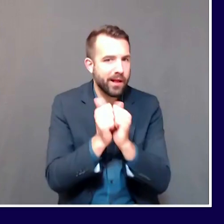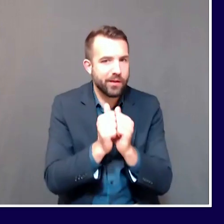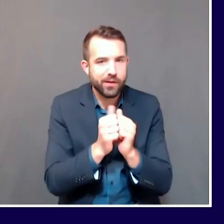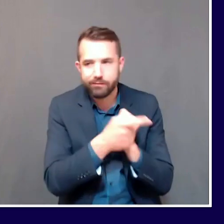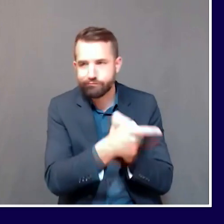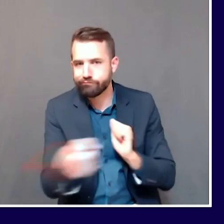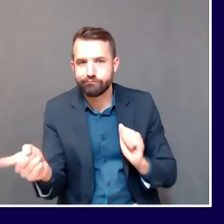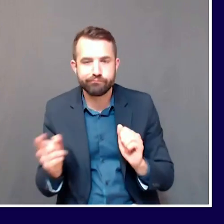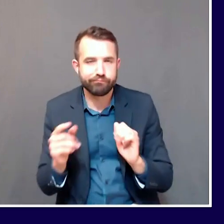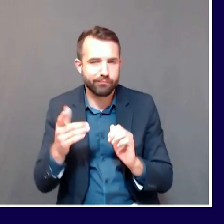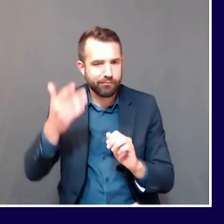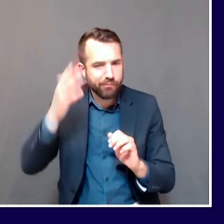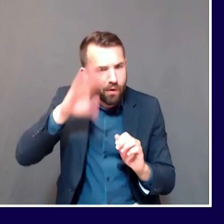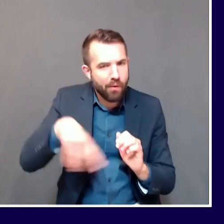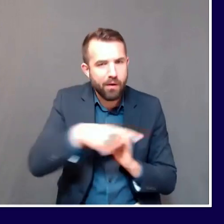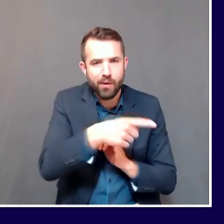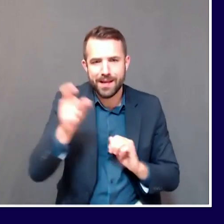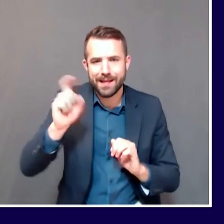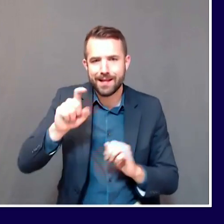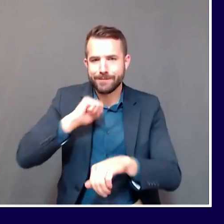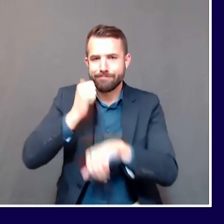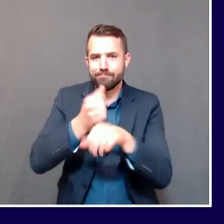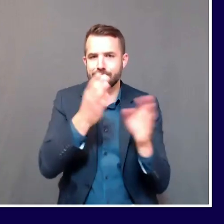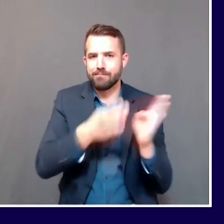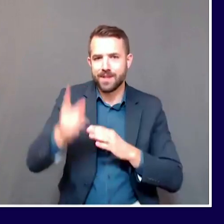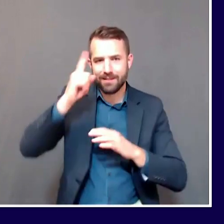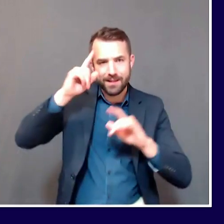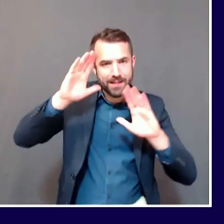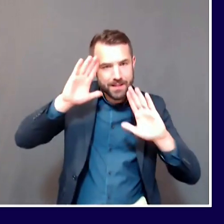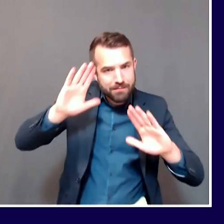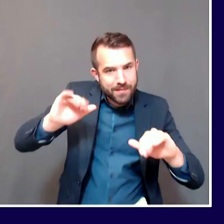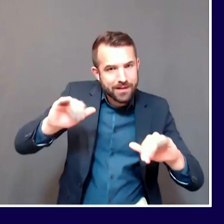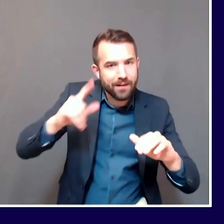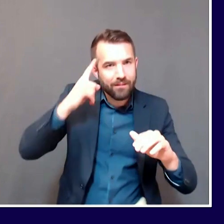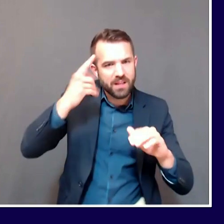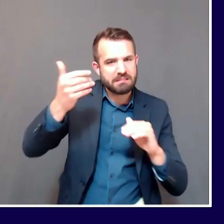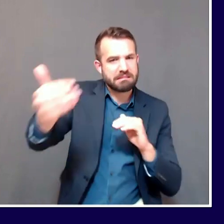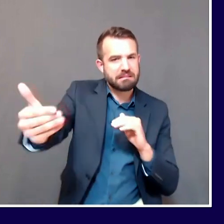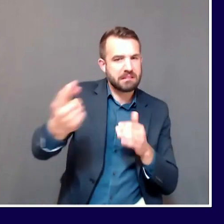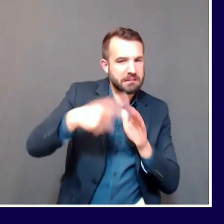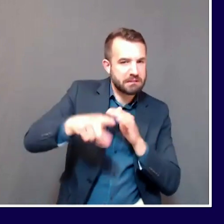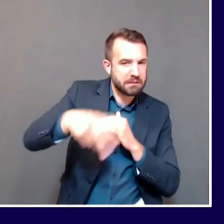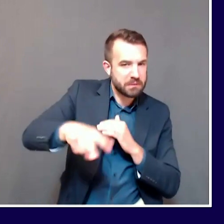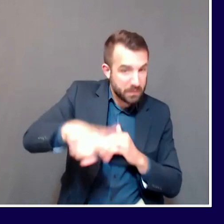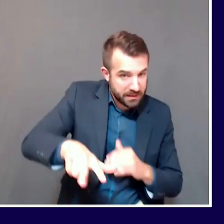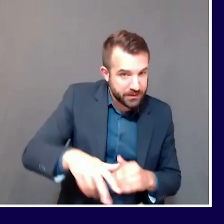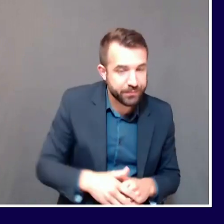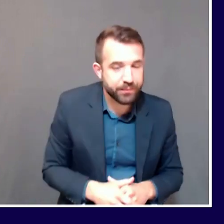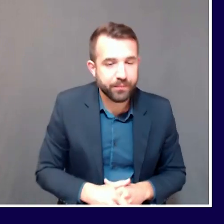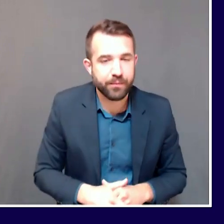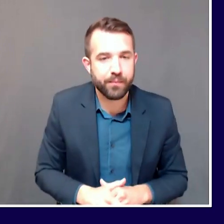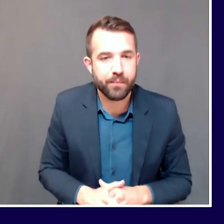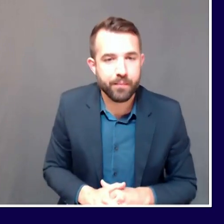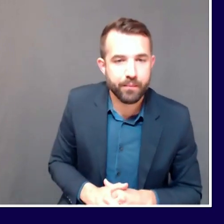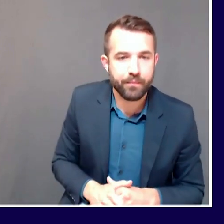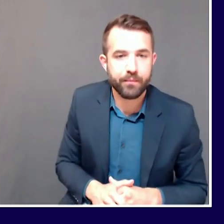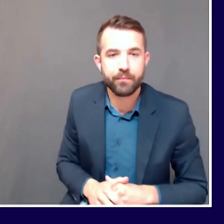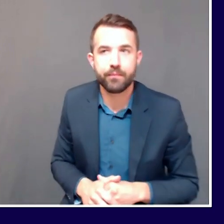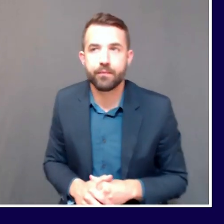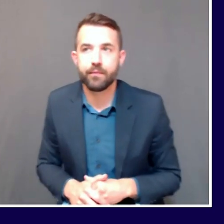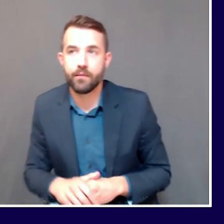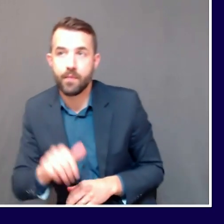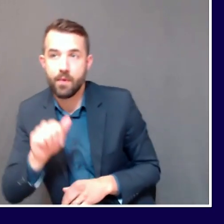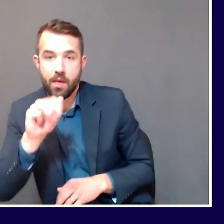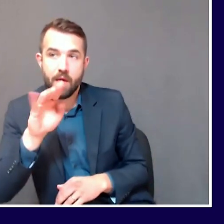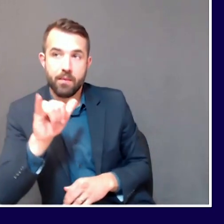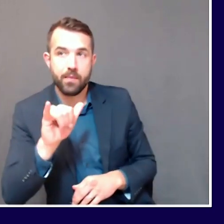sure we have a plan. We'll hopefully be announcing some activities in the coming weeks. Thanks, Patrick. We're going to turn next to Amy Brown from